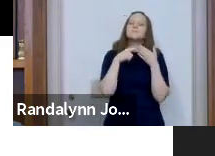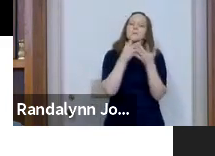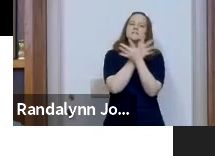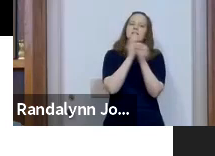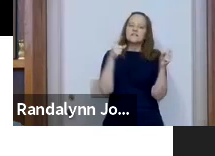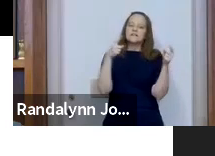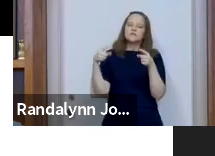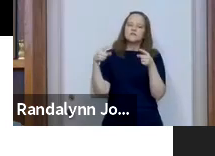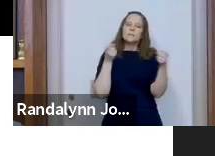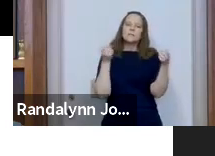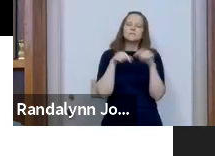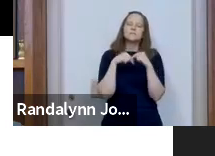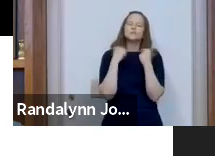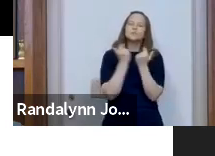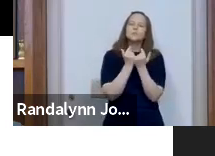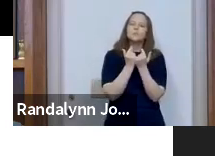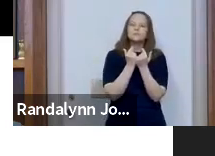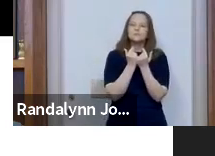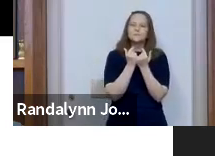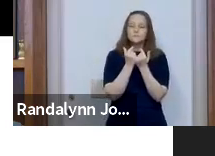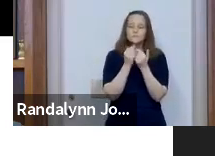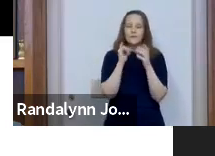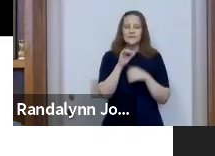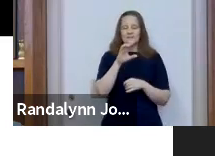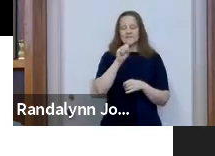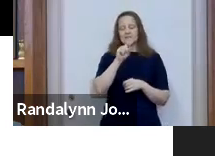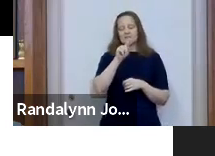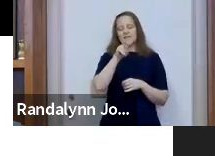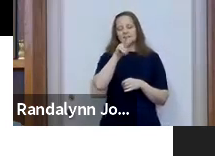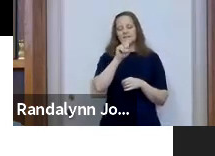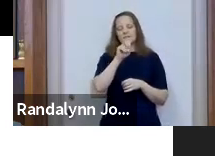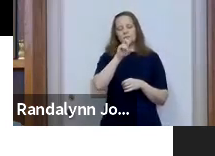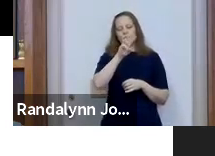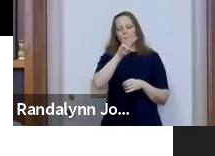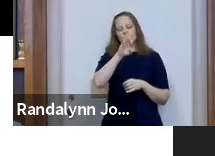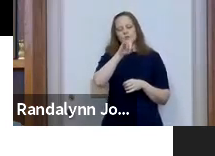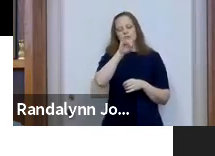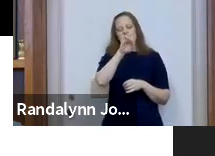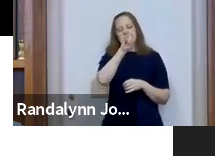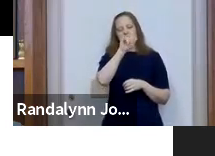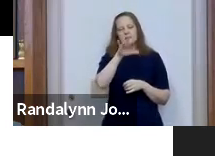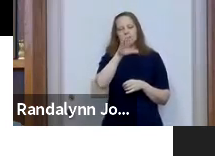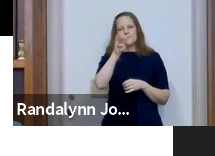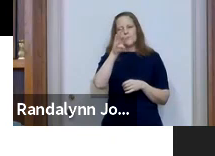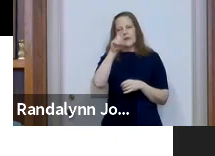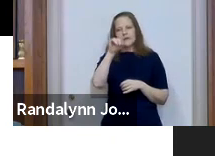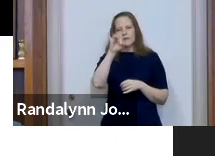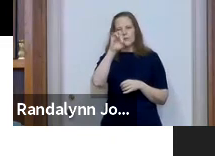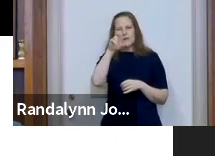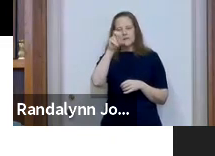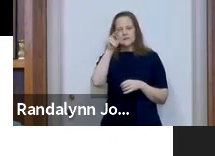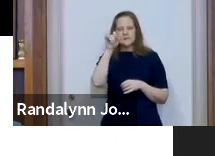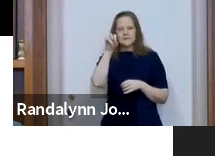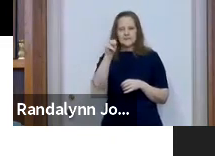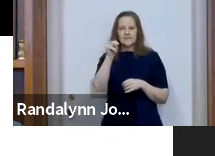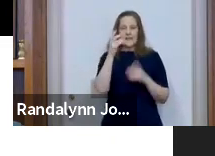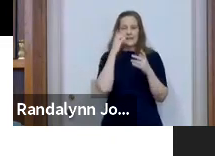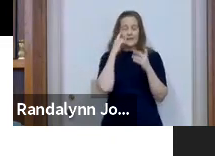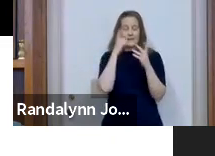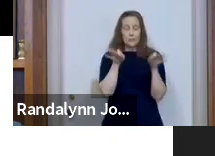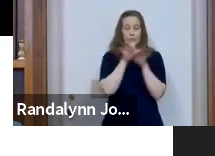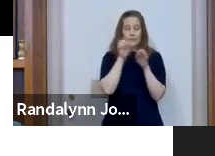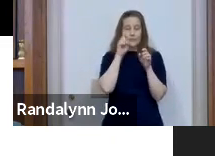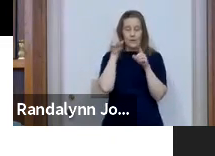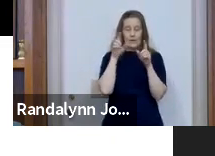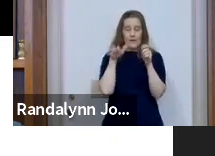Group, ably led by Steve Marchewski and Brandy Renton. And I think now it's important for you to get an update for them for what's been going